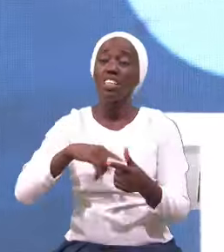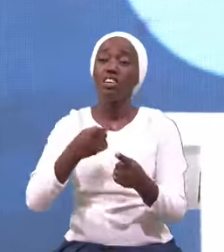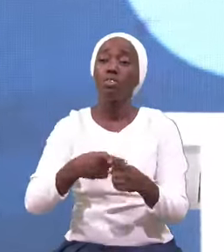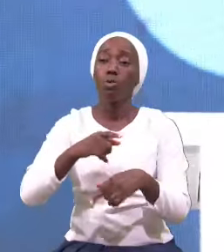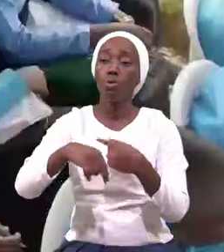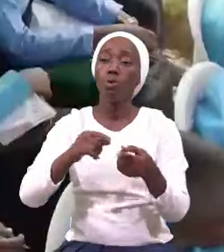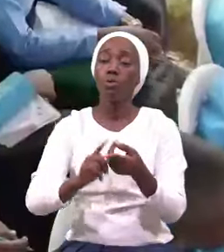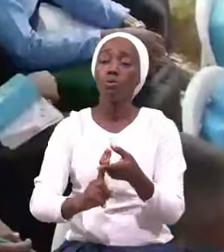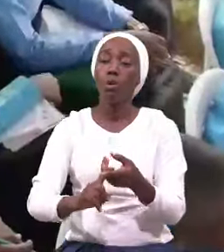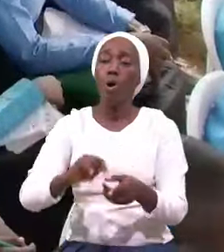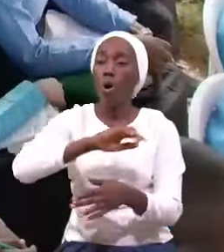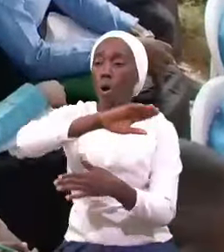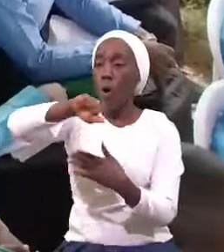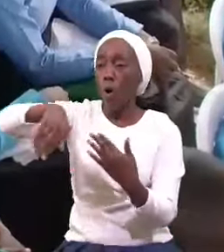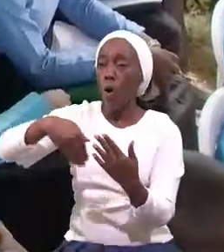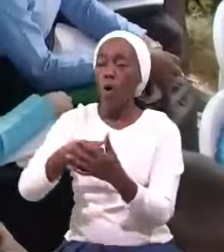the earth.